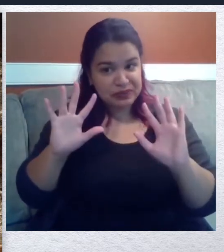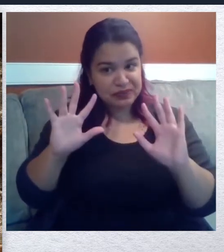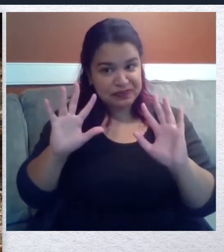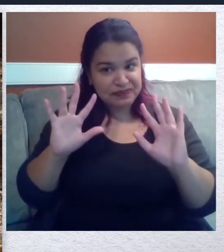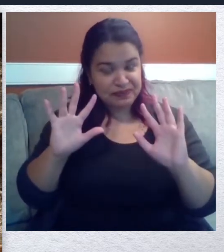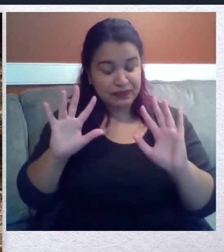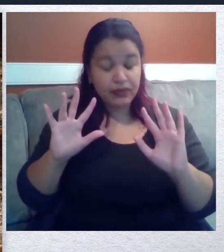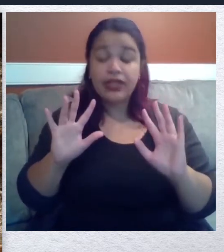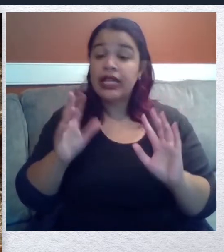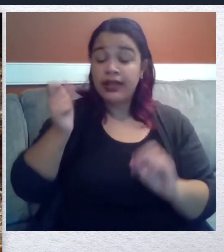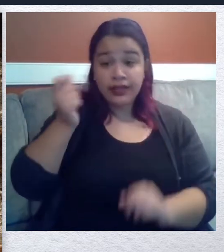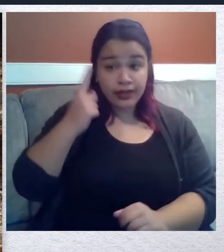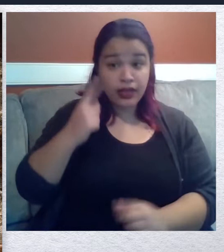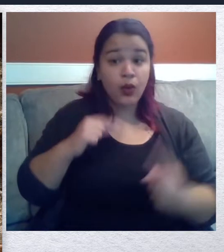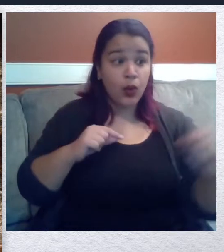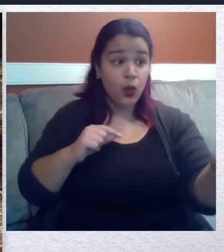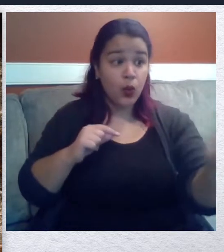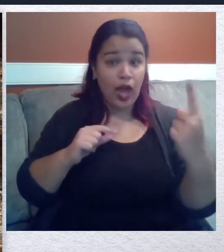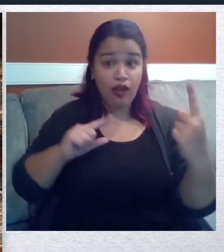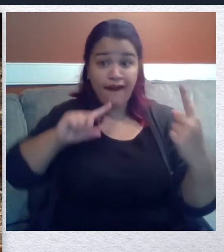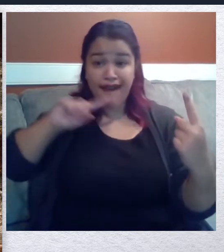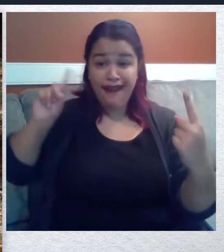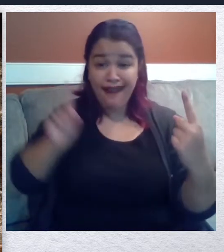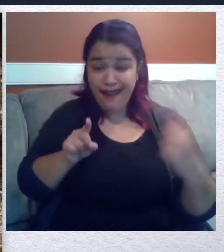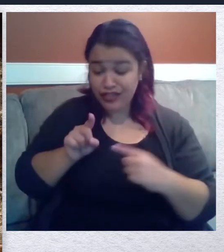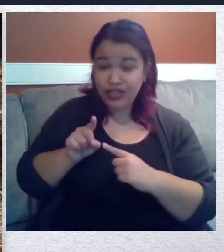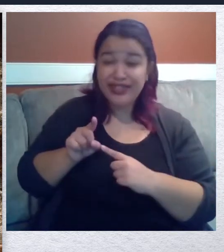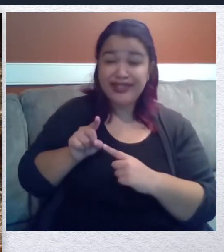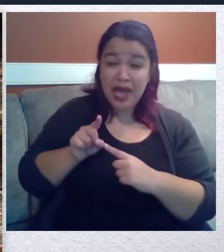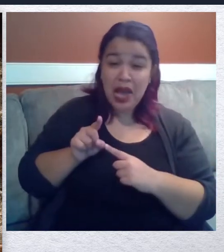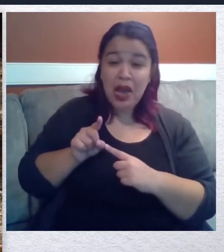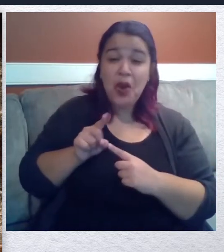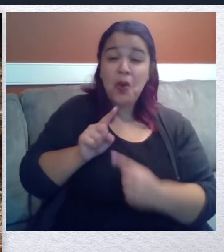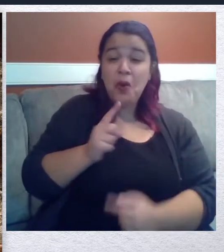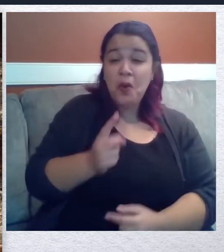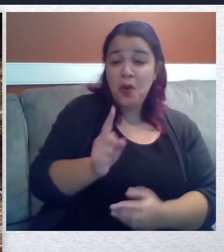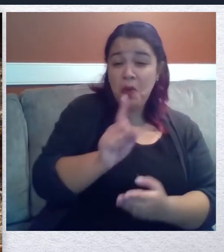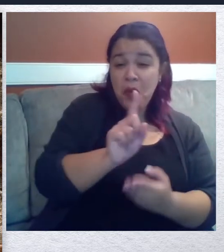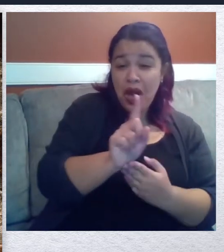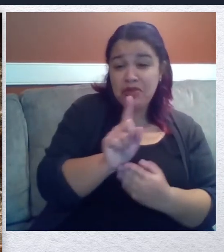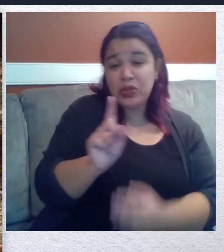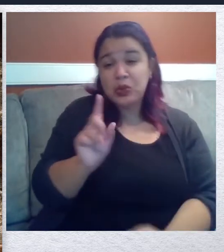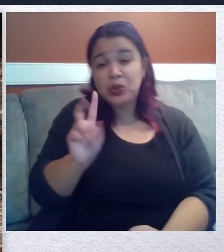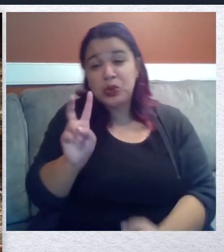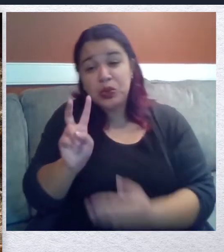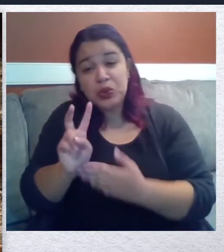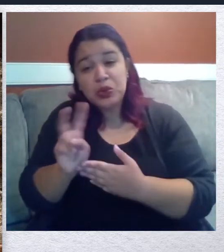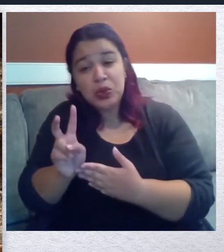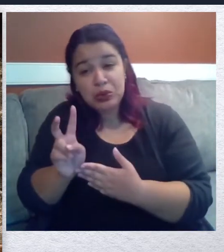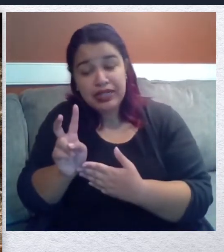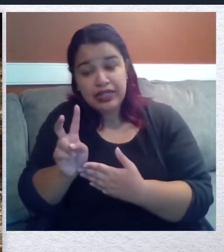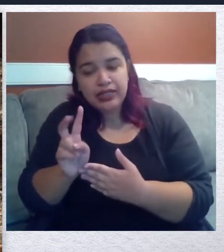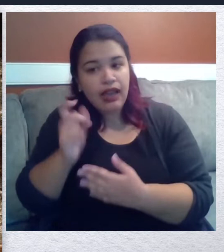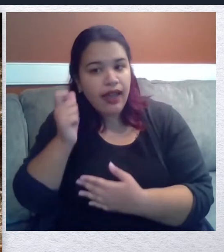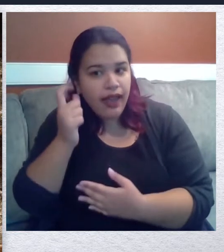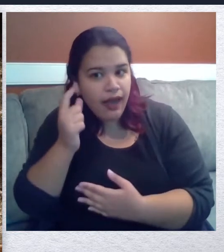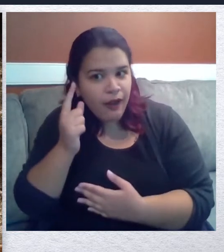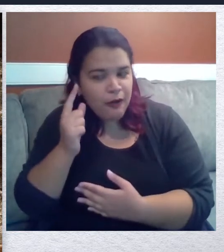about 1 to 2 minutes long, although multi-part or behavioral-based questions may take a little